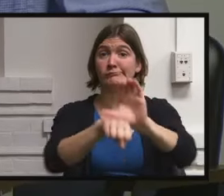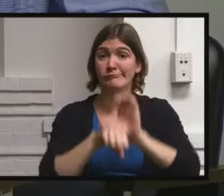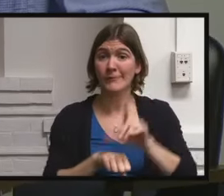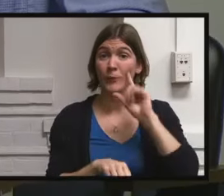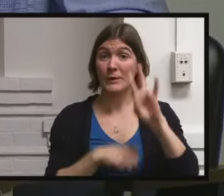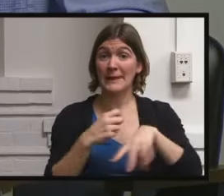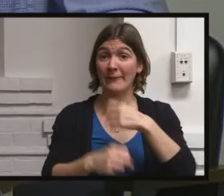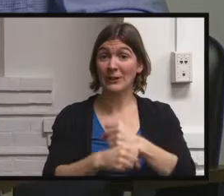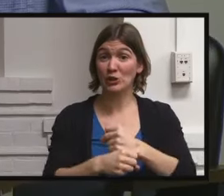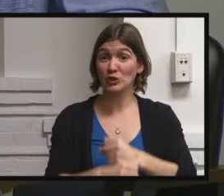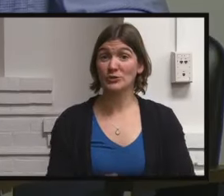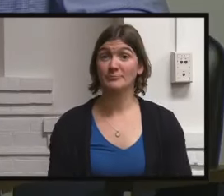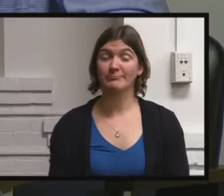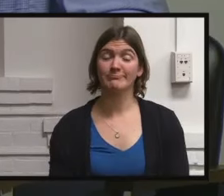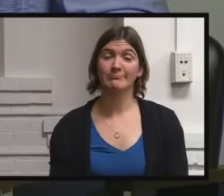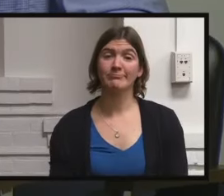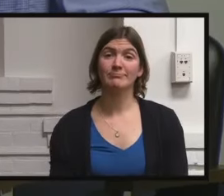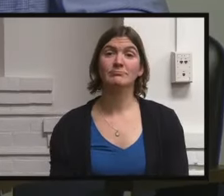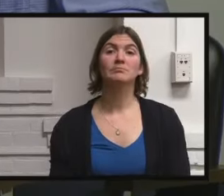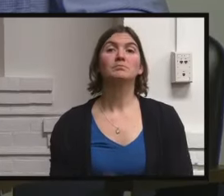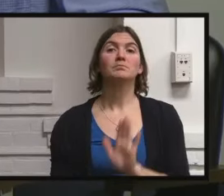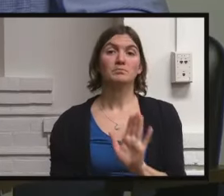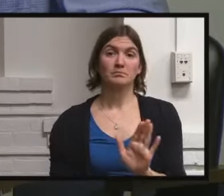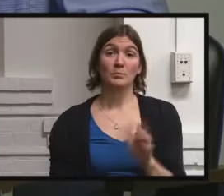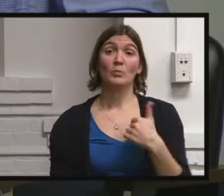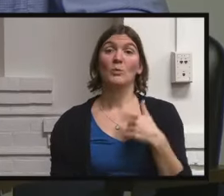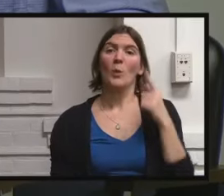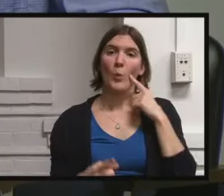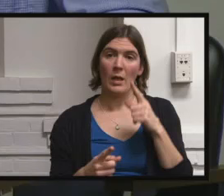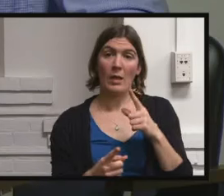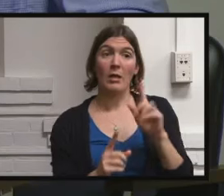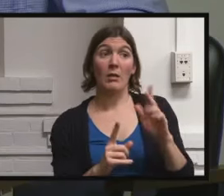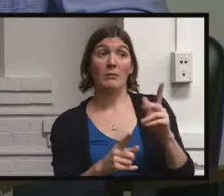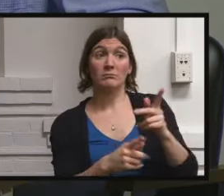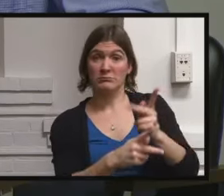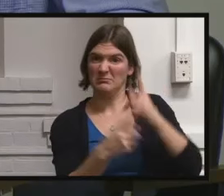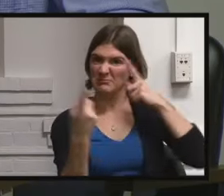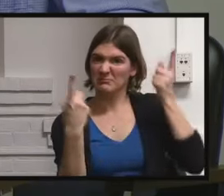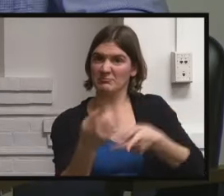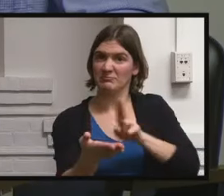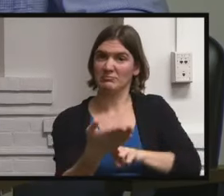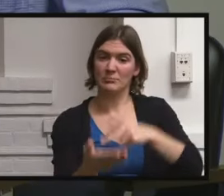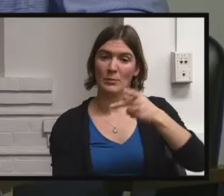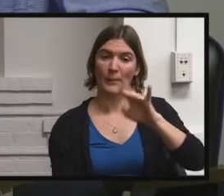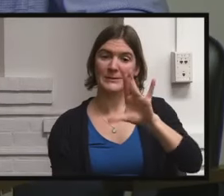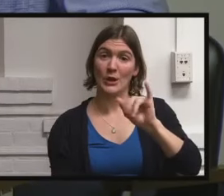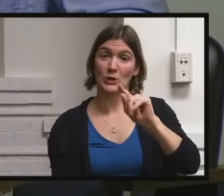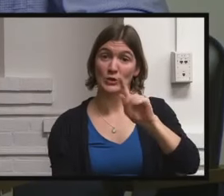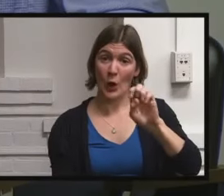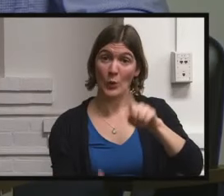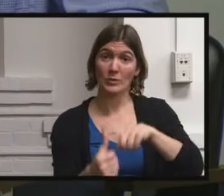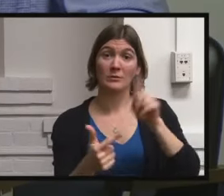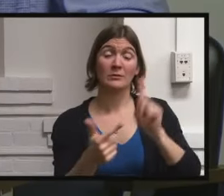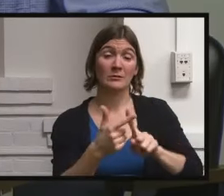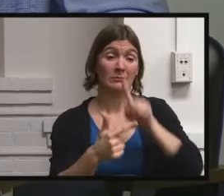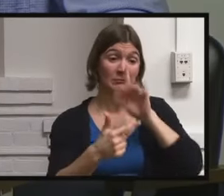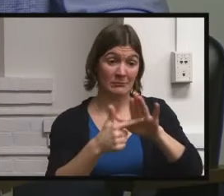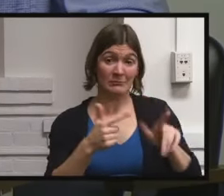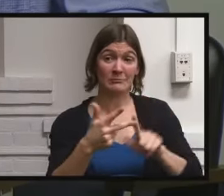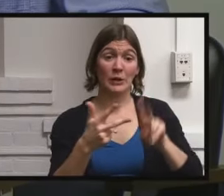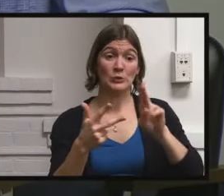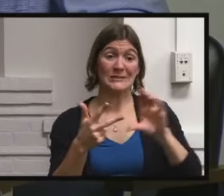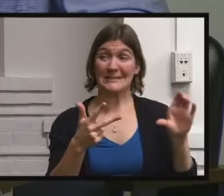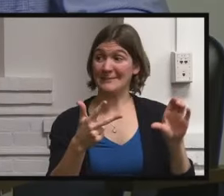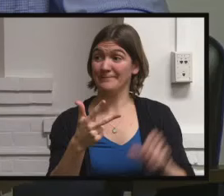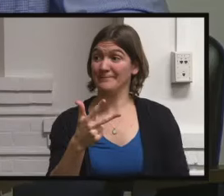7 years. We are securing the loan with a promissory note, a security agreement, and a UCC. And again, we are taking third